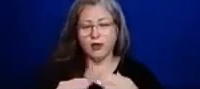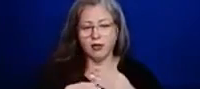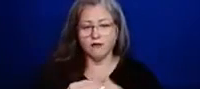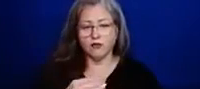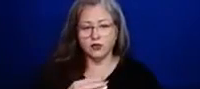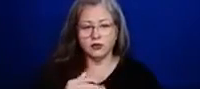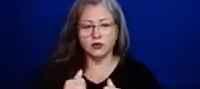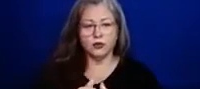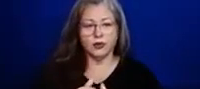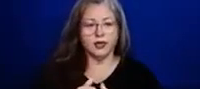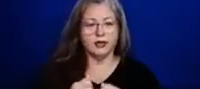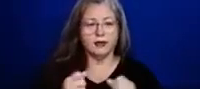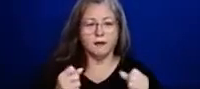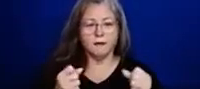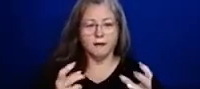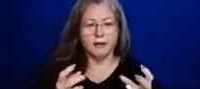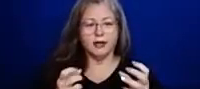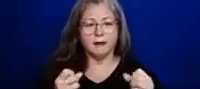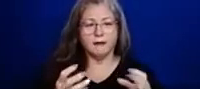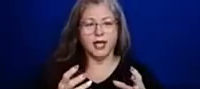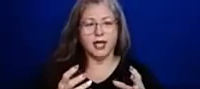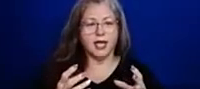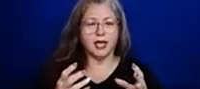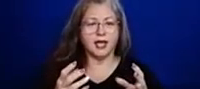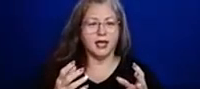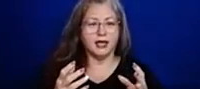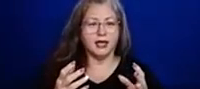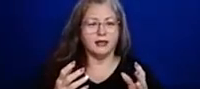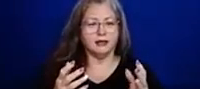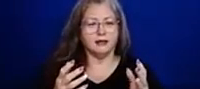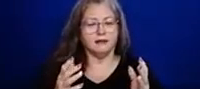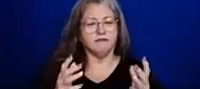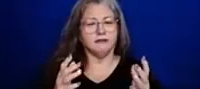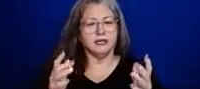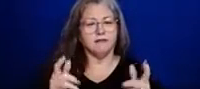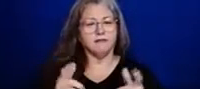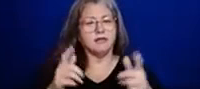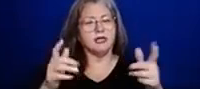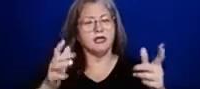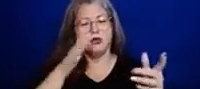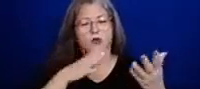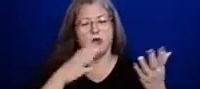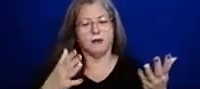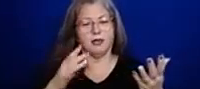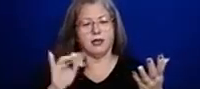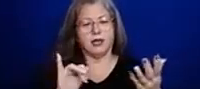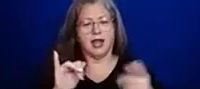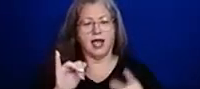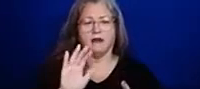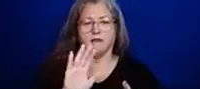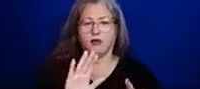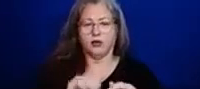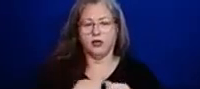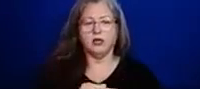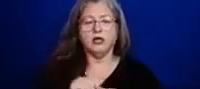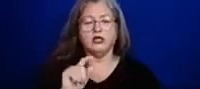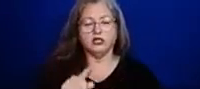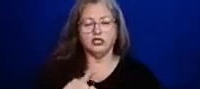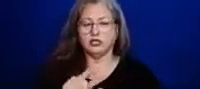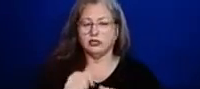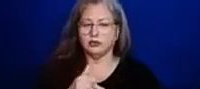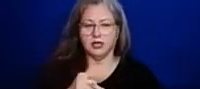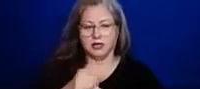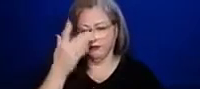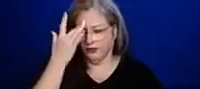by many wonderful and big women, as Sor Juana was. She was a genius.